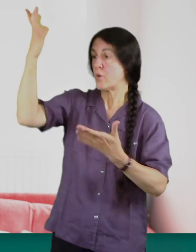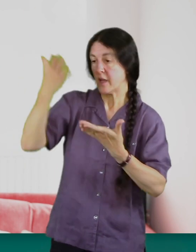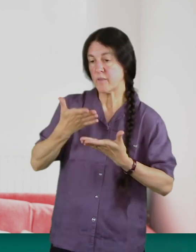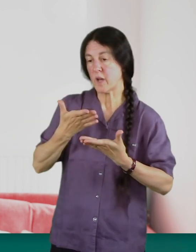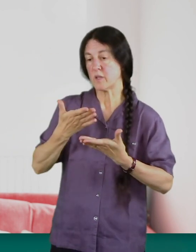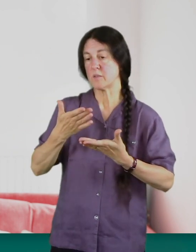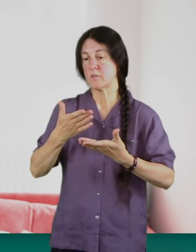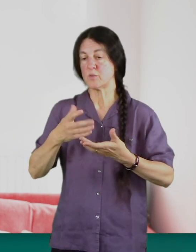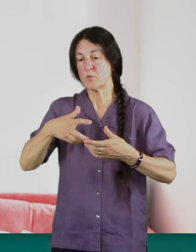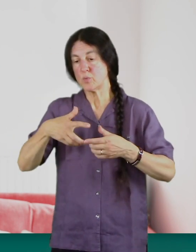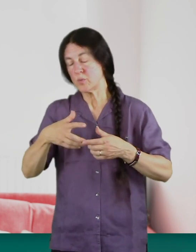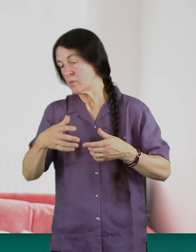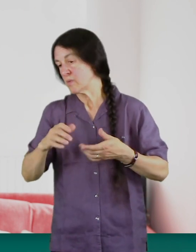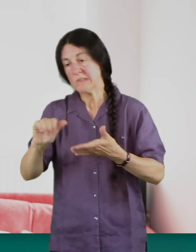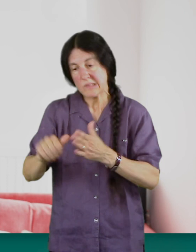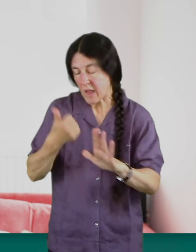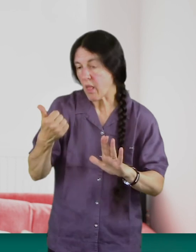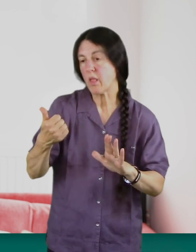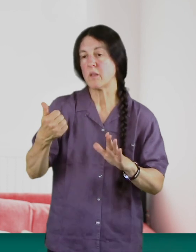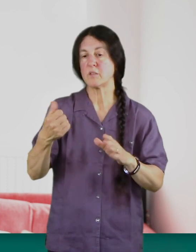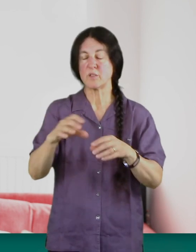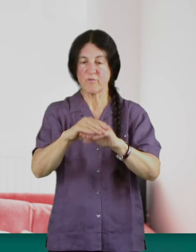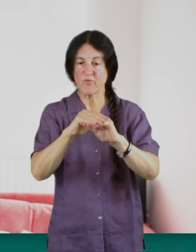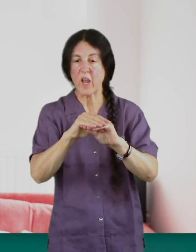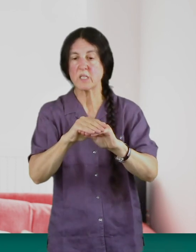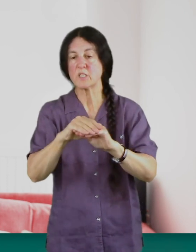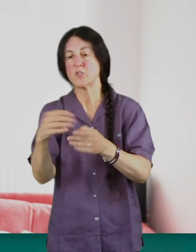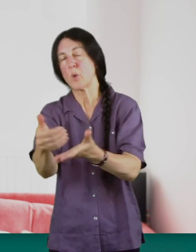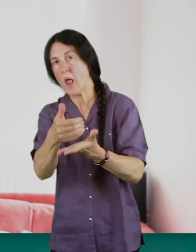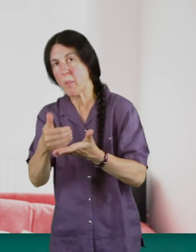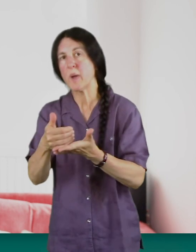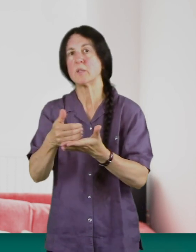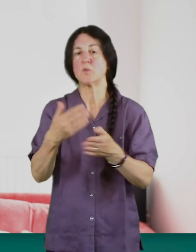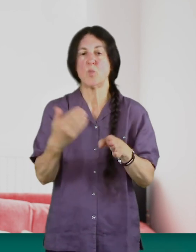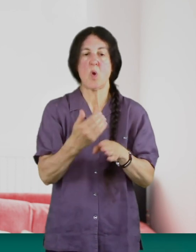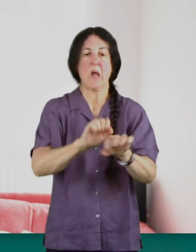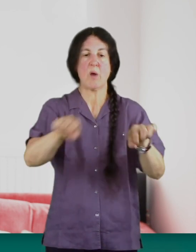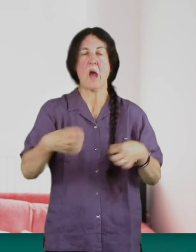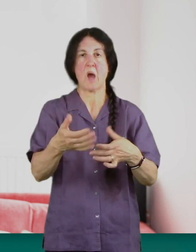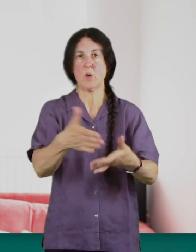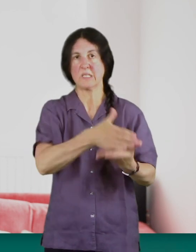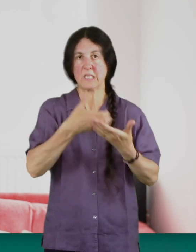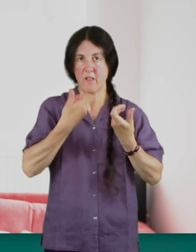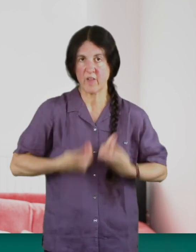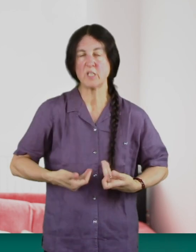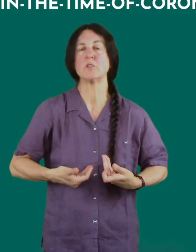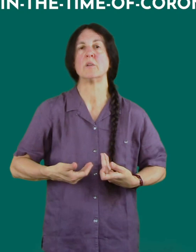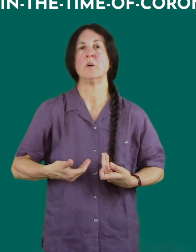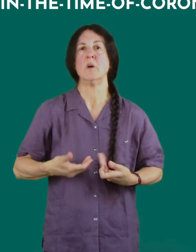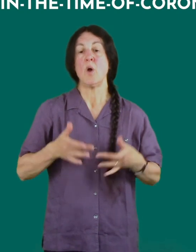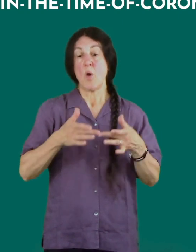together. I look forward to seeing you at the Zoom debrief at 11 if you can be there. See you soon. Bye.